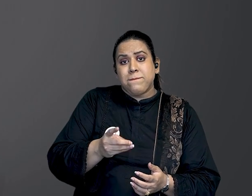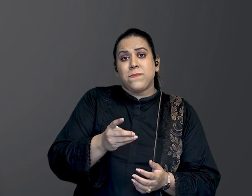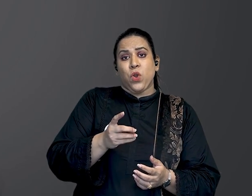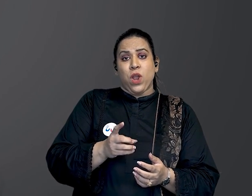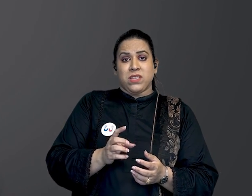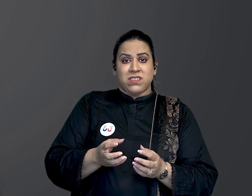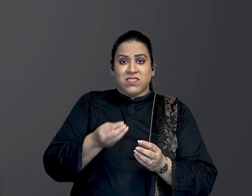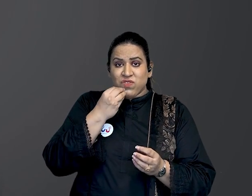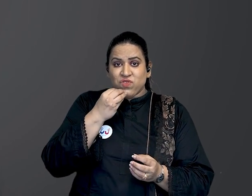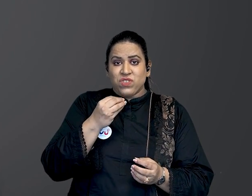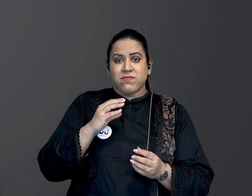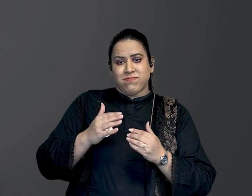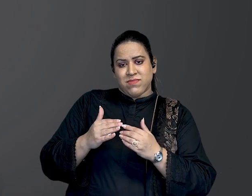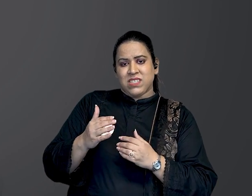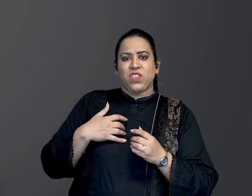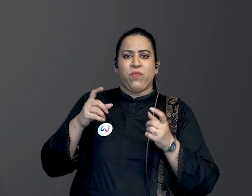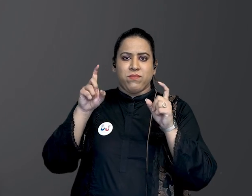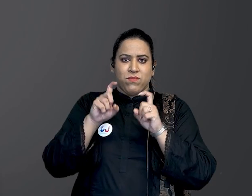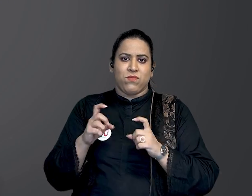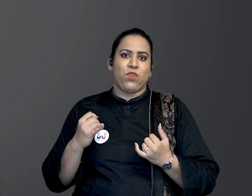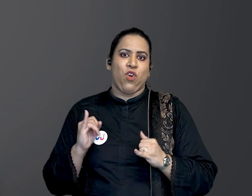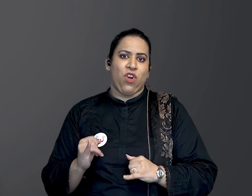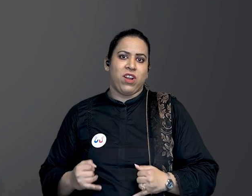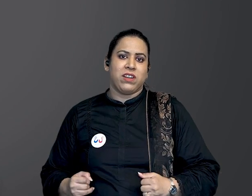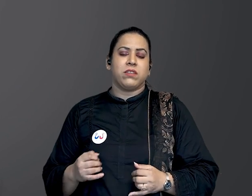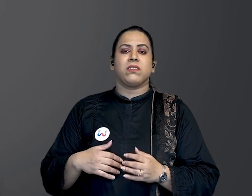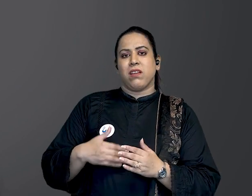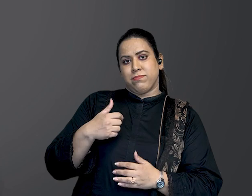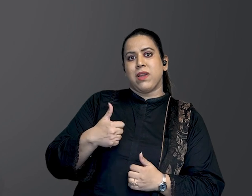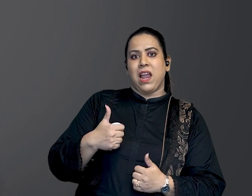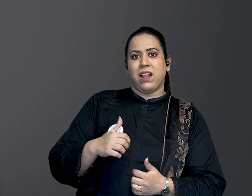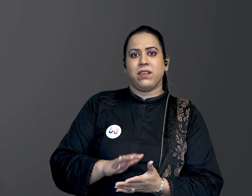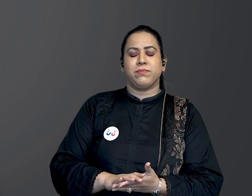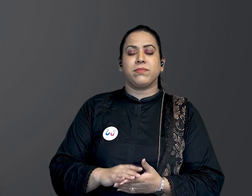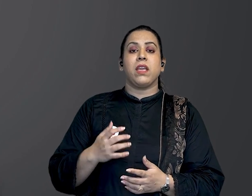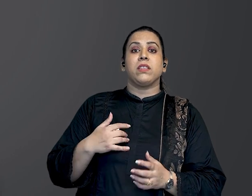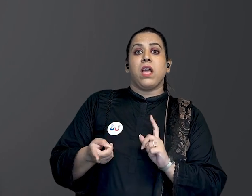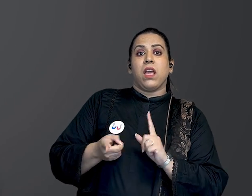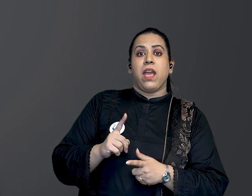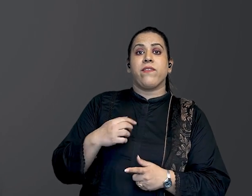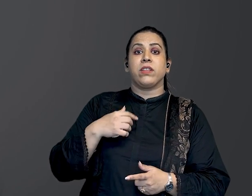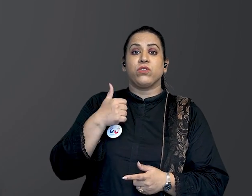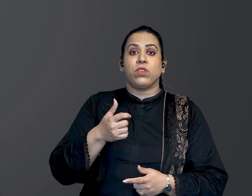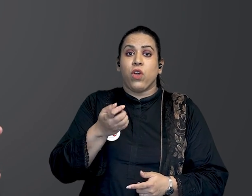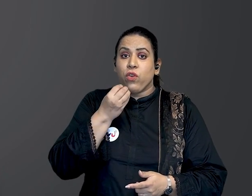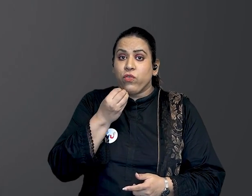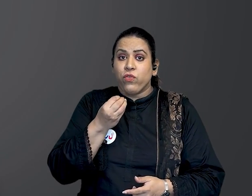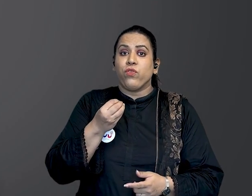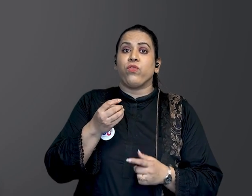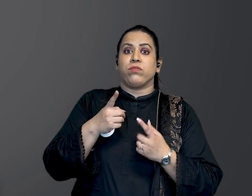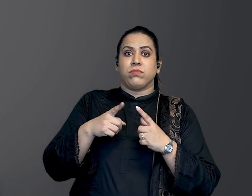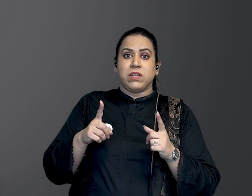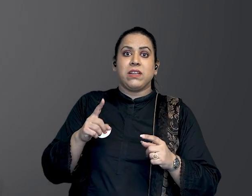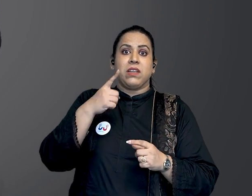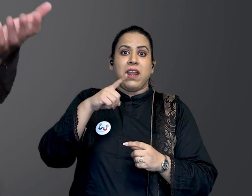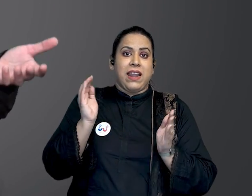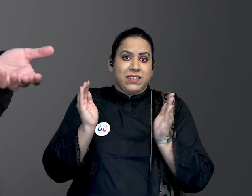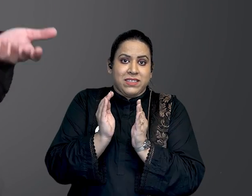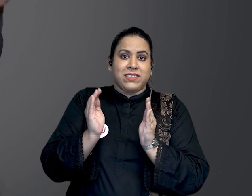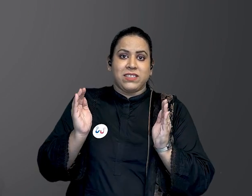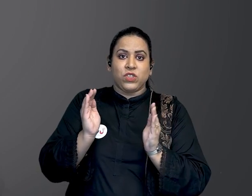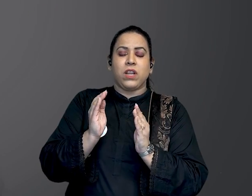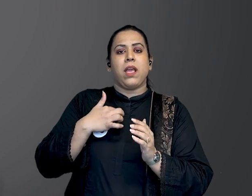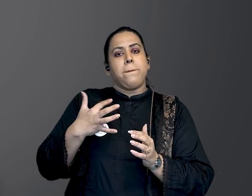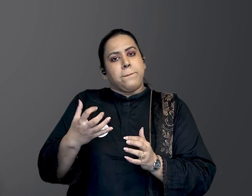mouth and how many steps you walk is actually the representation of your physique. And it all starts from these two simple things: it's the calories you put